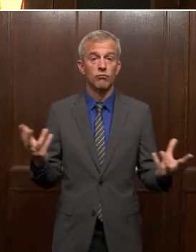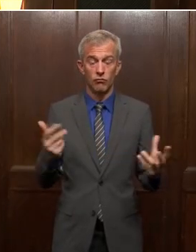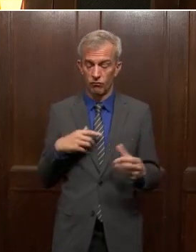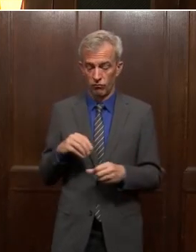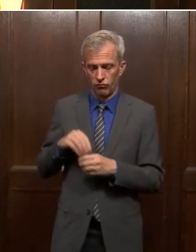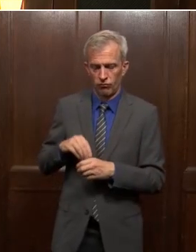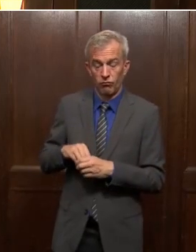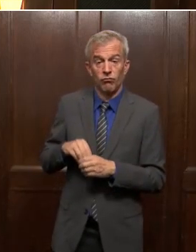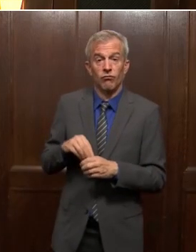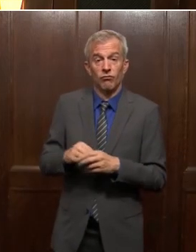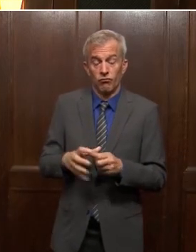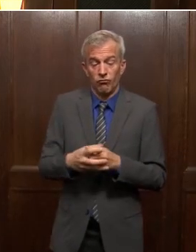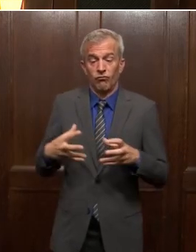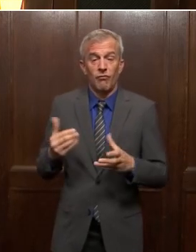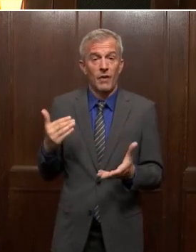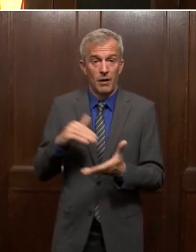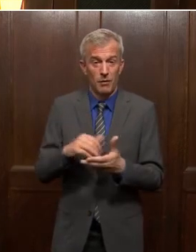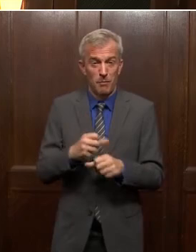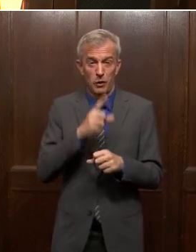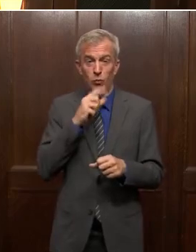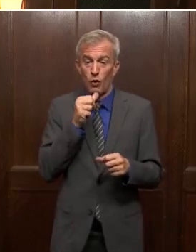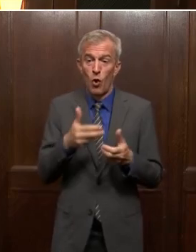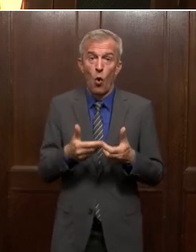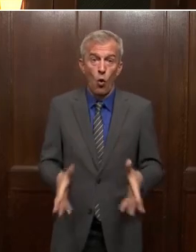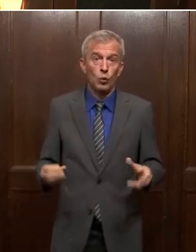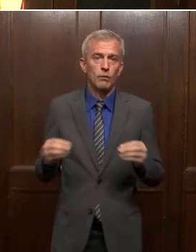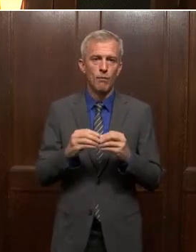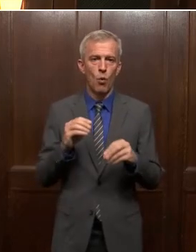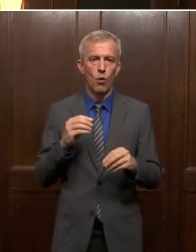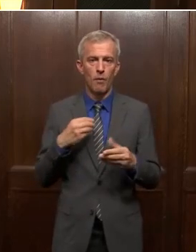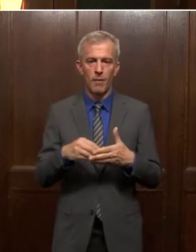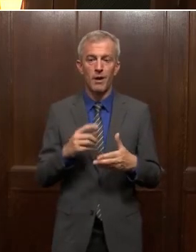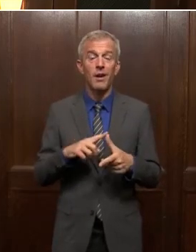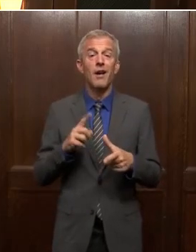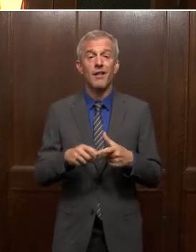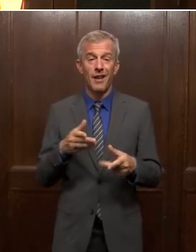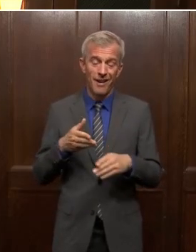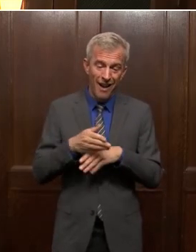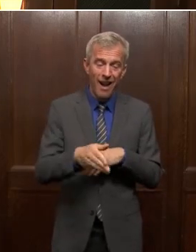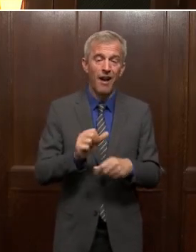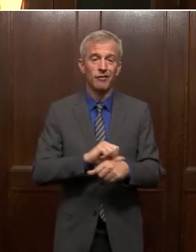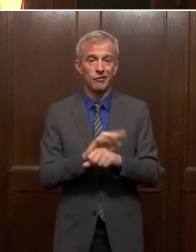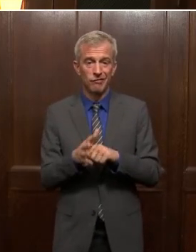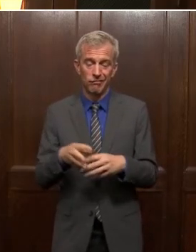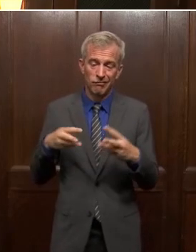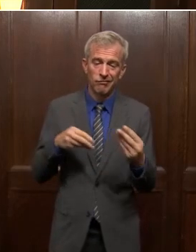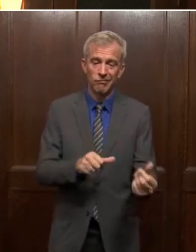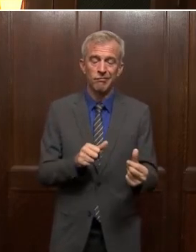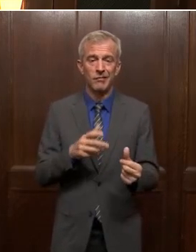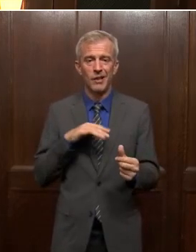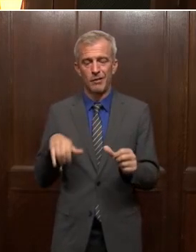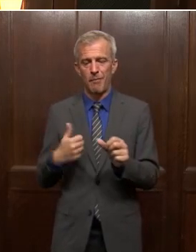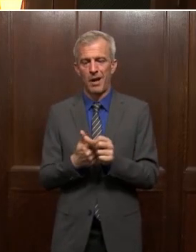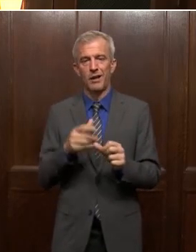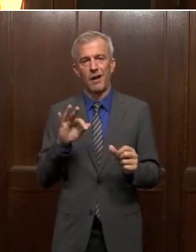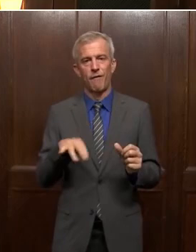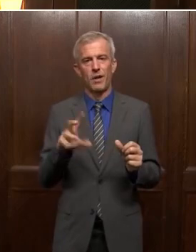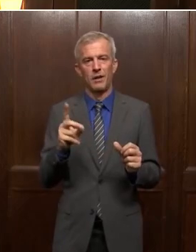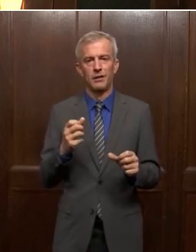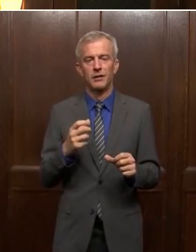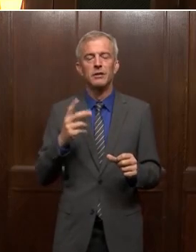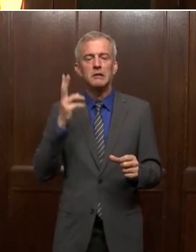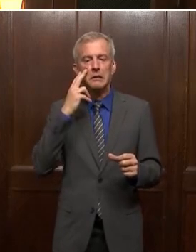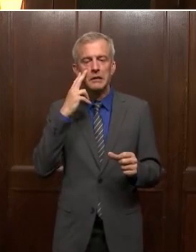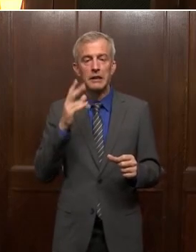that we don't lose even more money. And then right after that, after our COVID-19 expenses and the reserve fund, is to see if we can reduce those furloughs. But that will